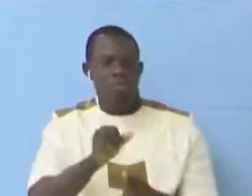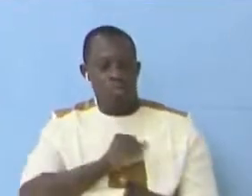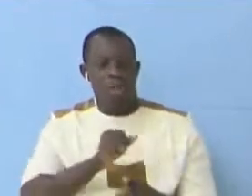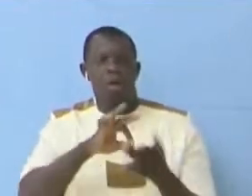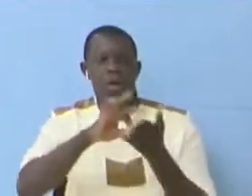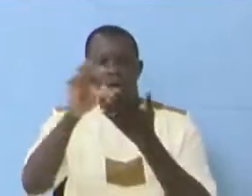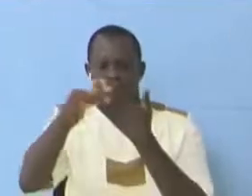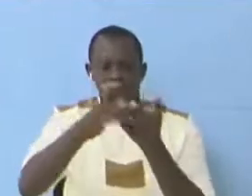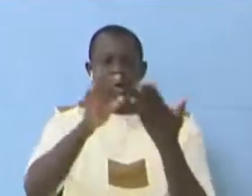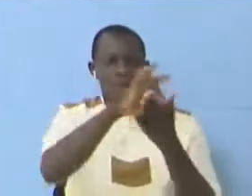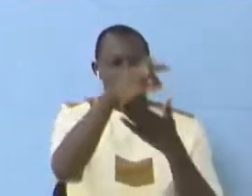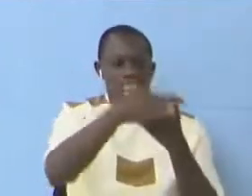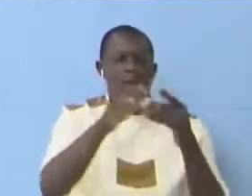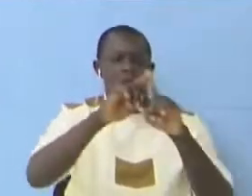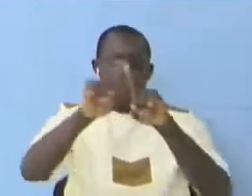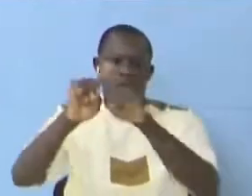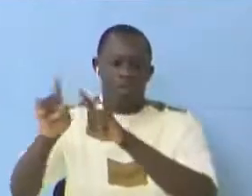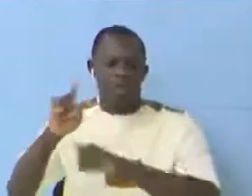schools.